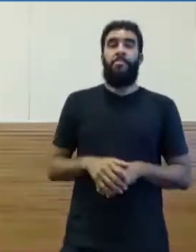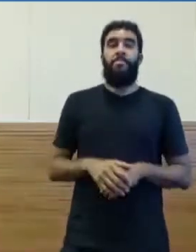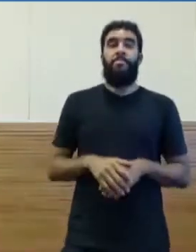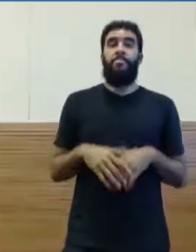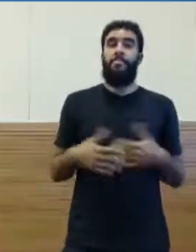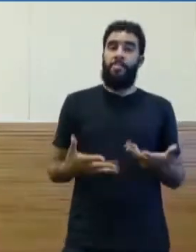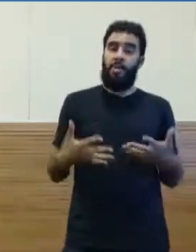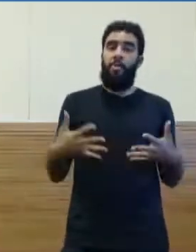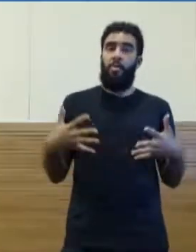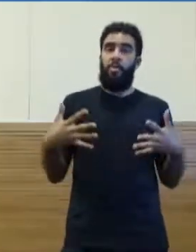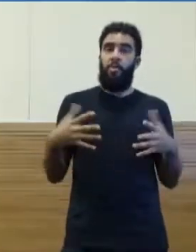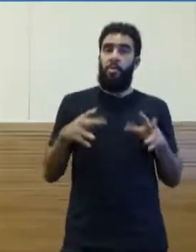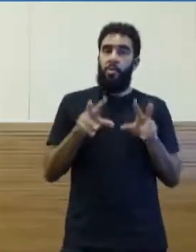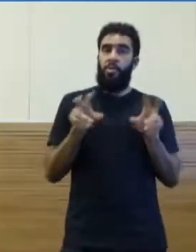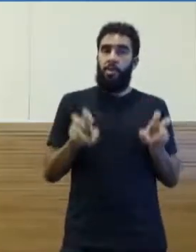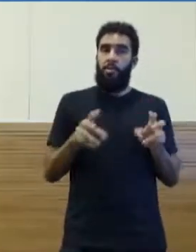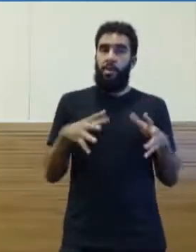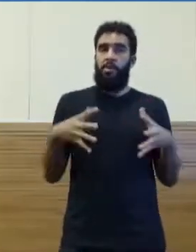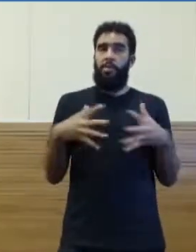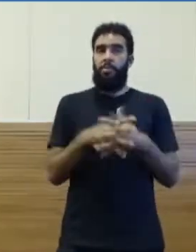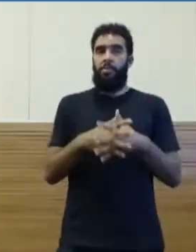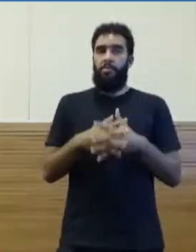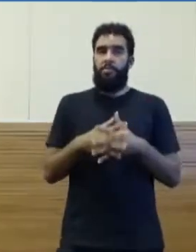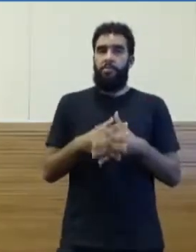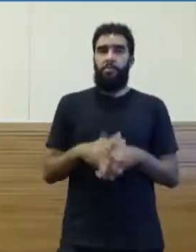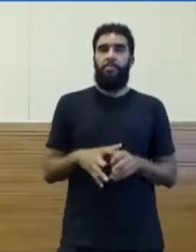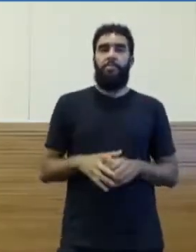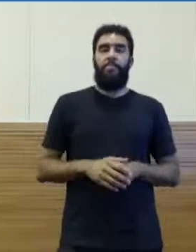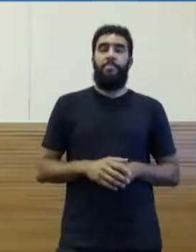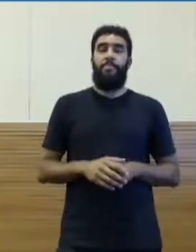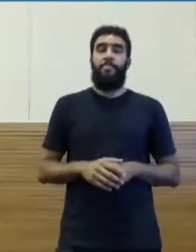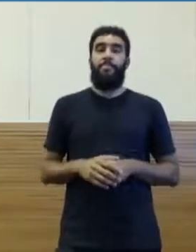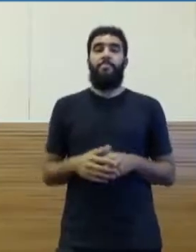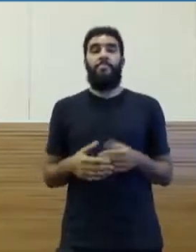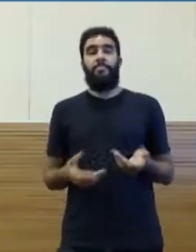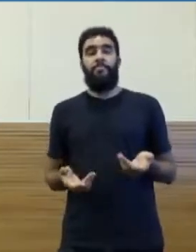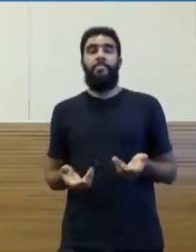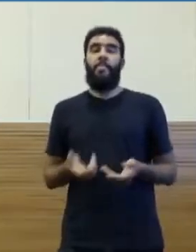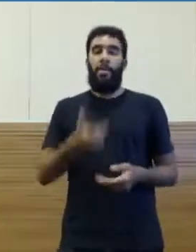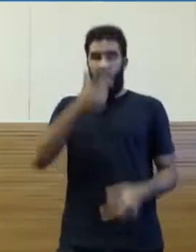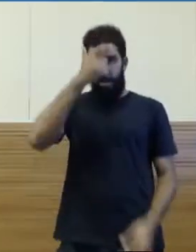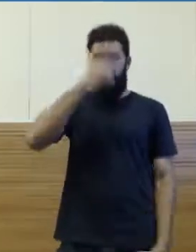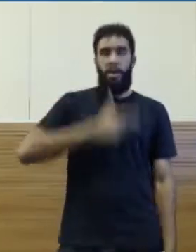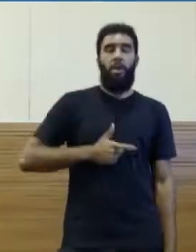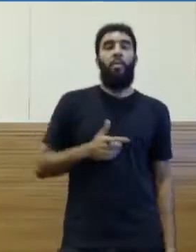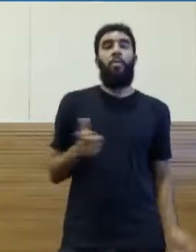And in order to offer these guidelines to the population,